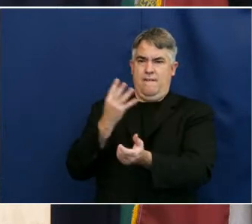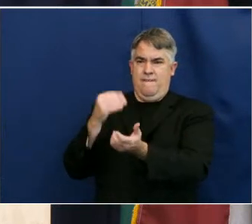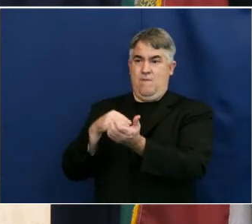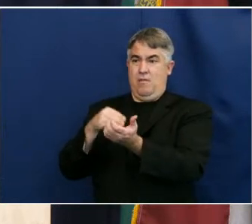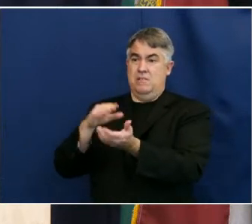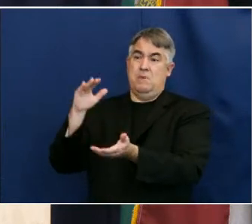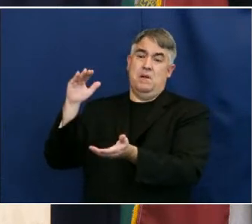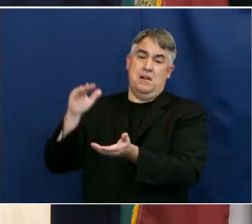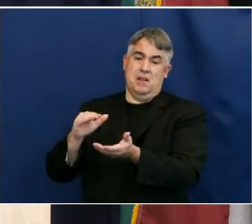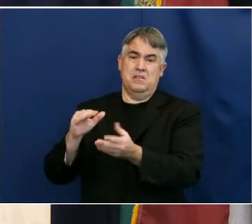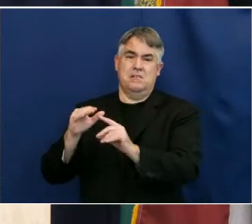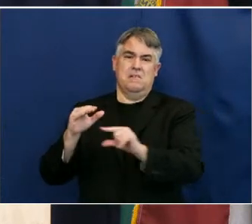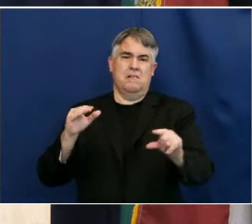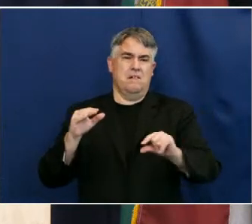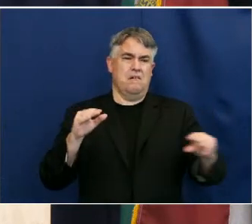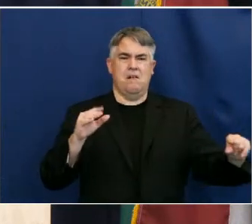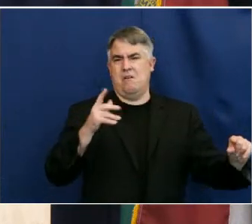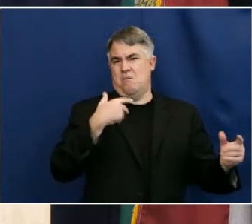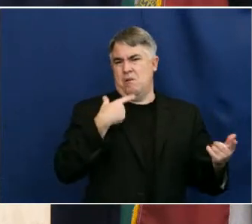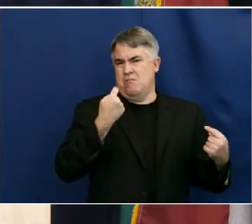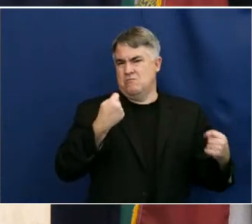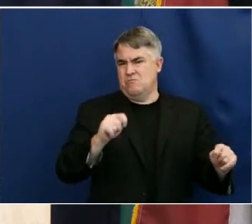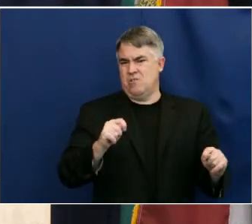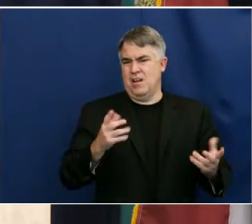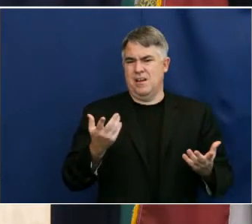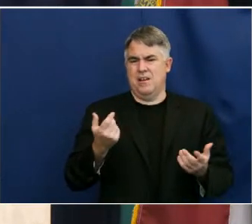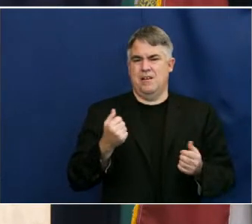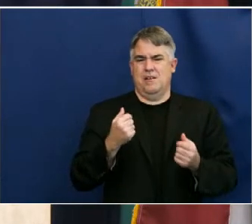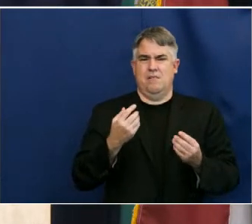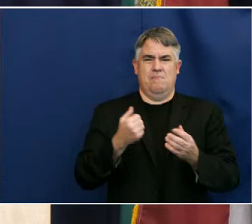if we can make it a little smoother and a little bit easier.